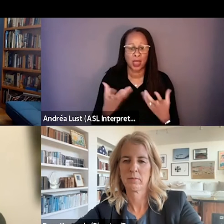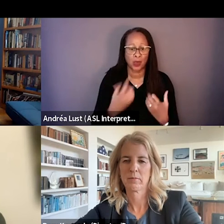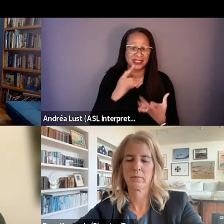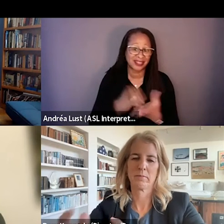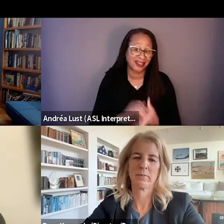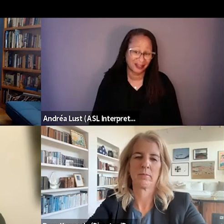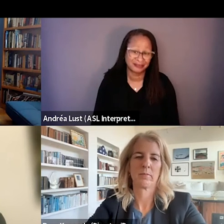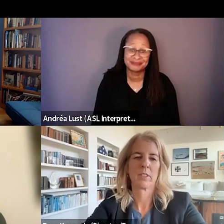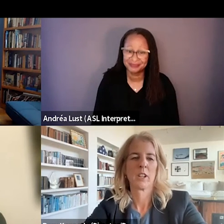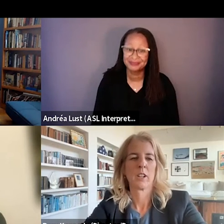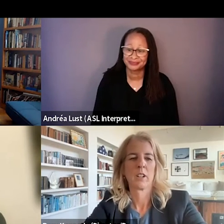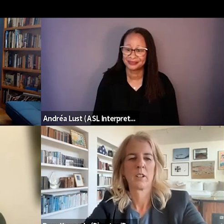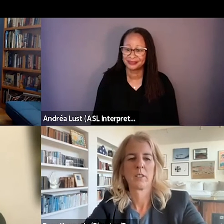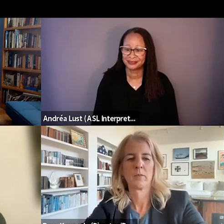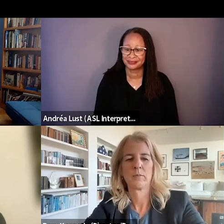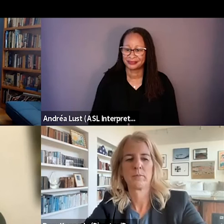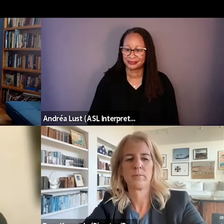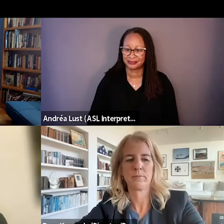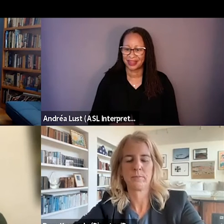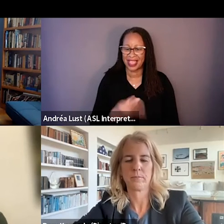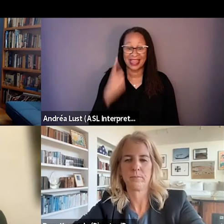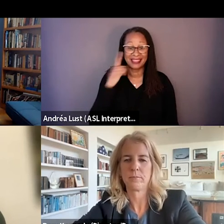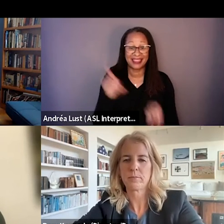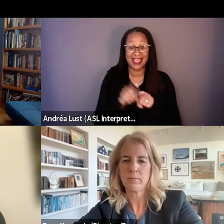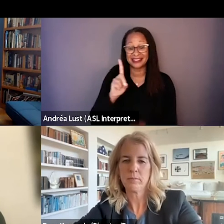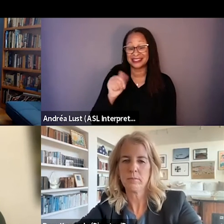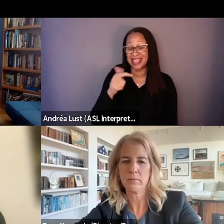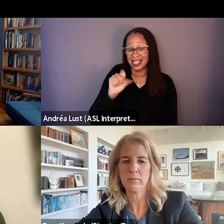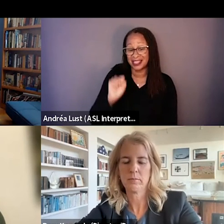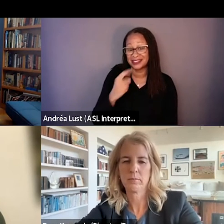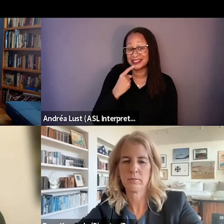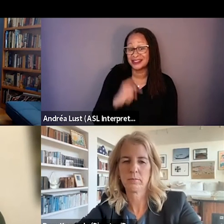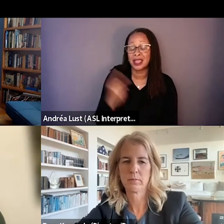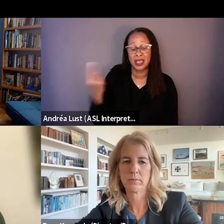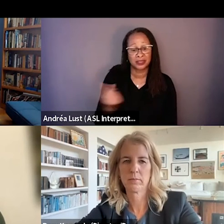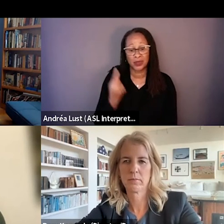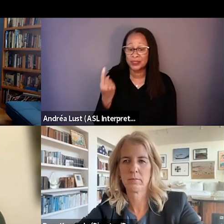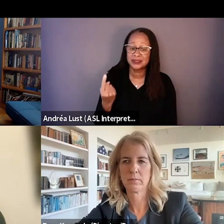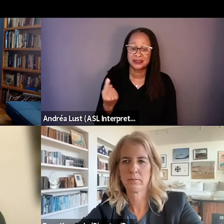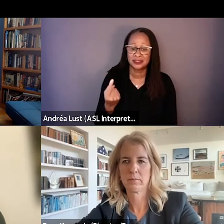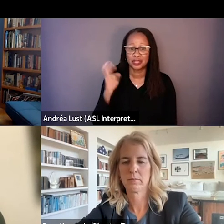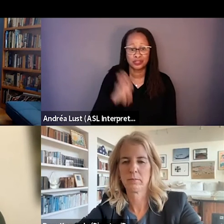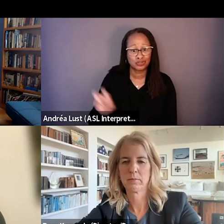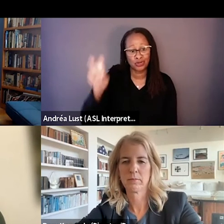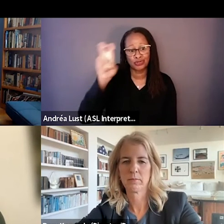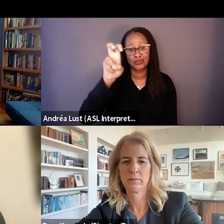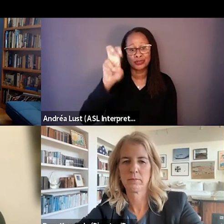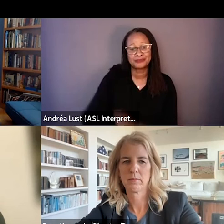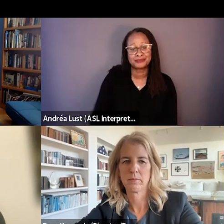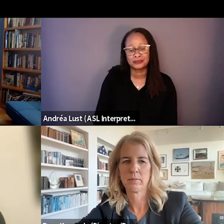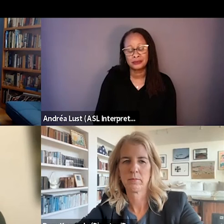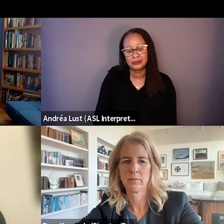that. And I think, as Dallas said, I think it's always a journey, and it's